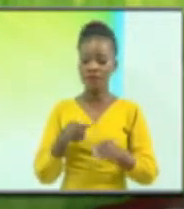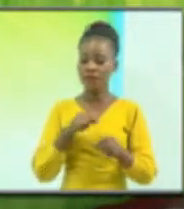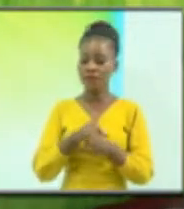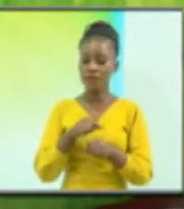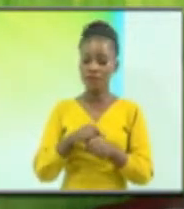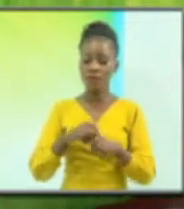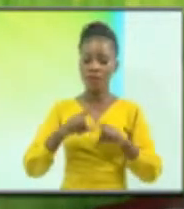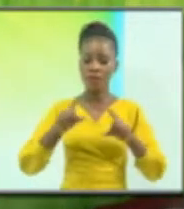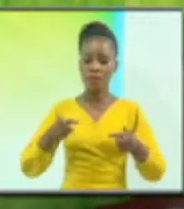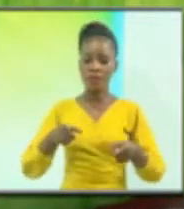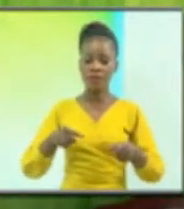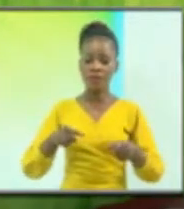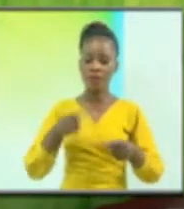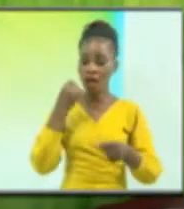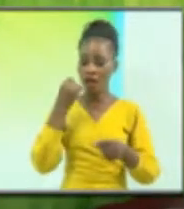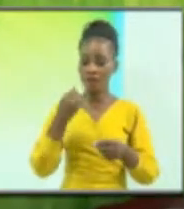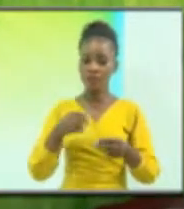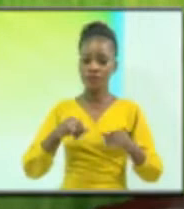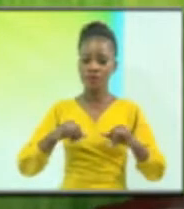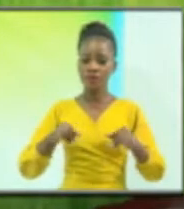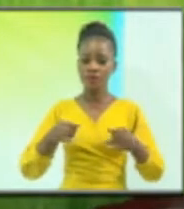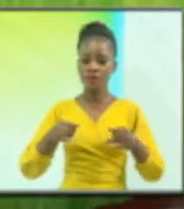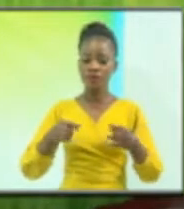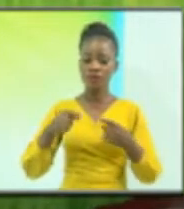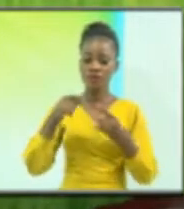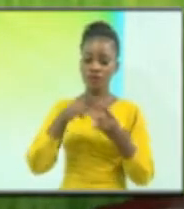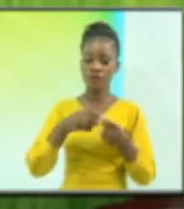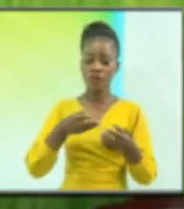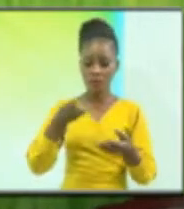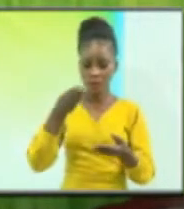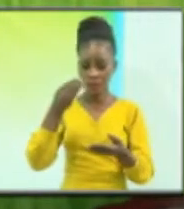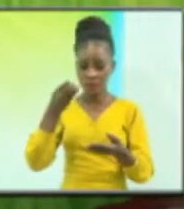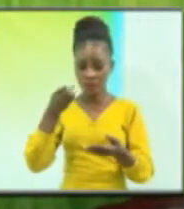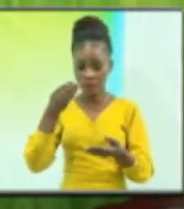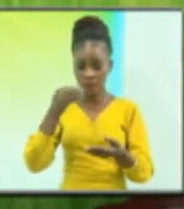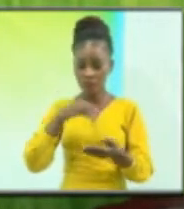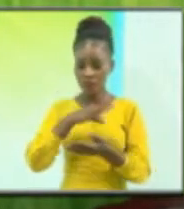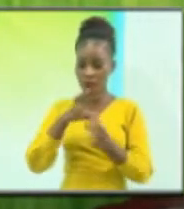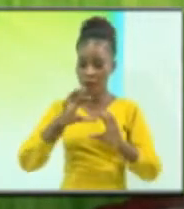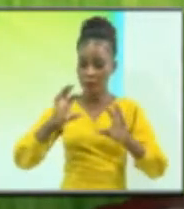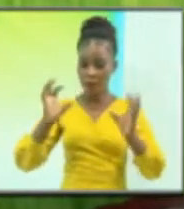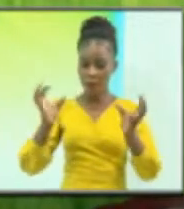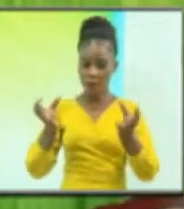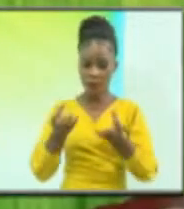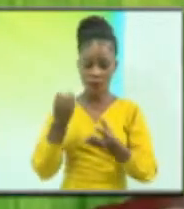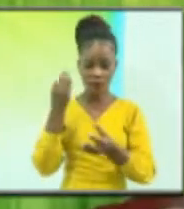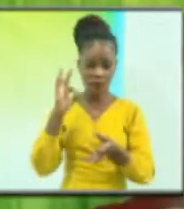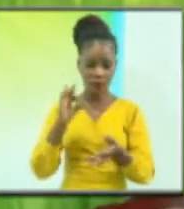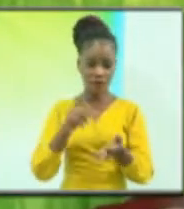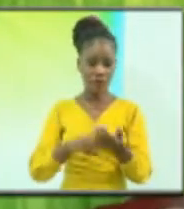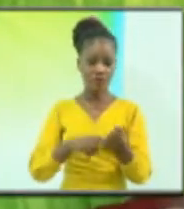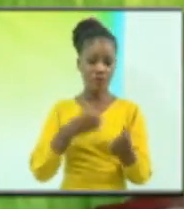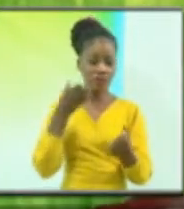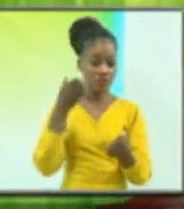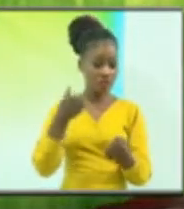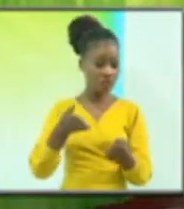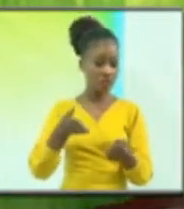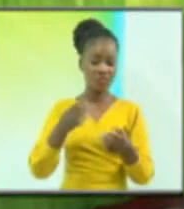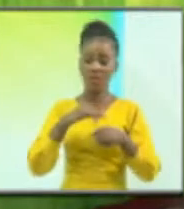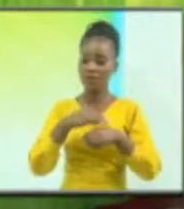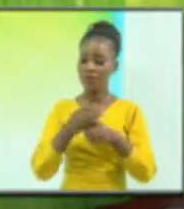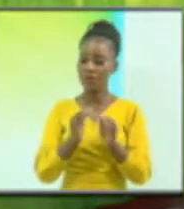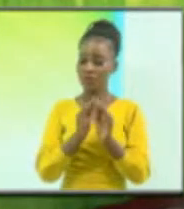big work in trying to educate our masses on the benefits of these herbal products and natural